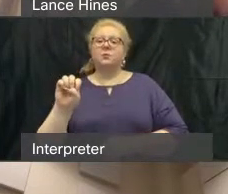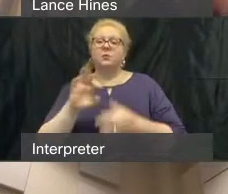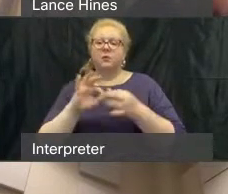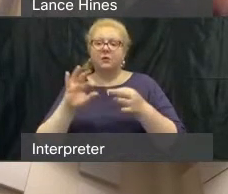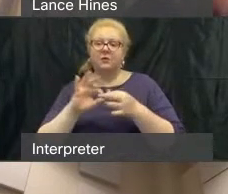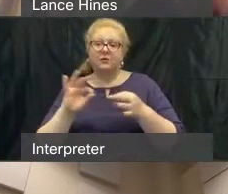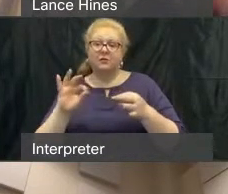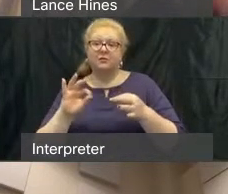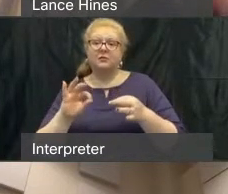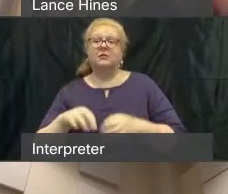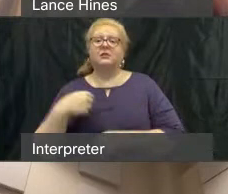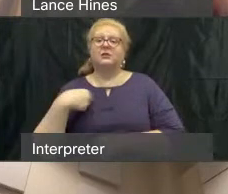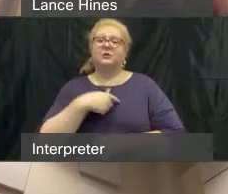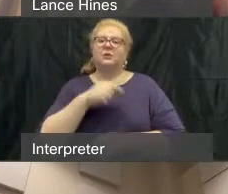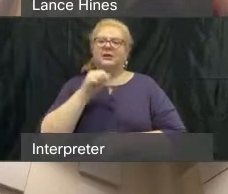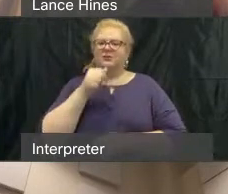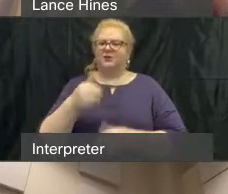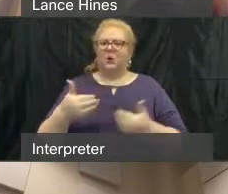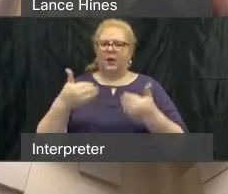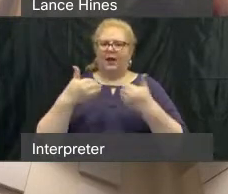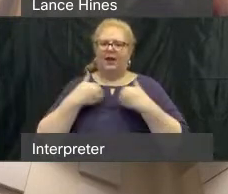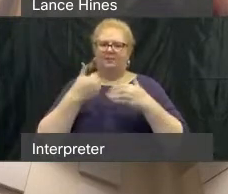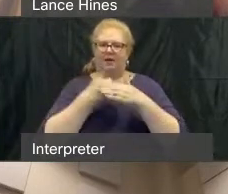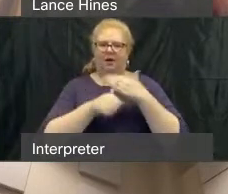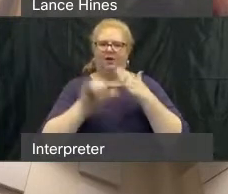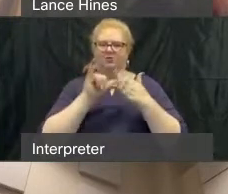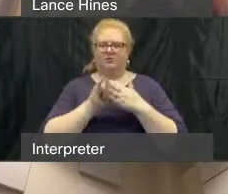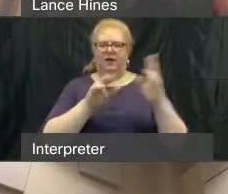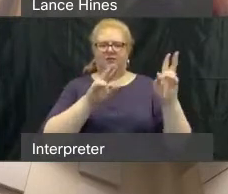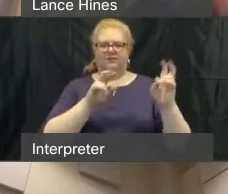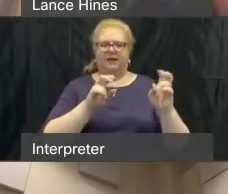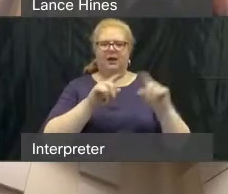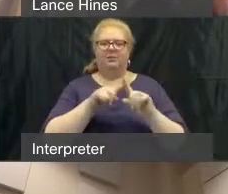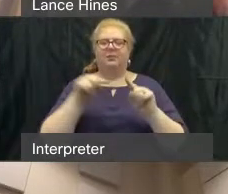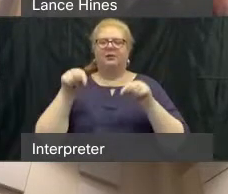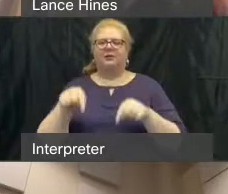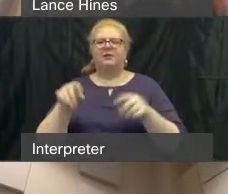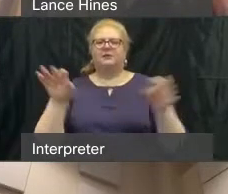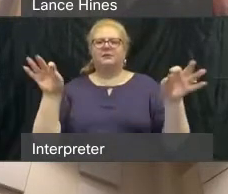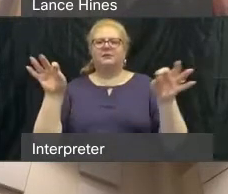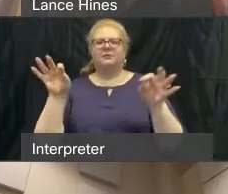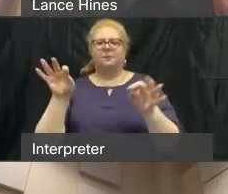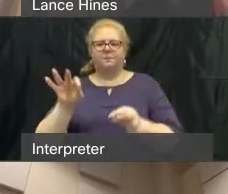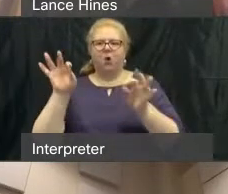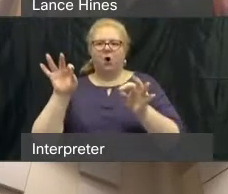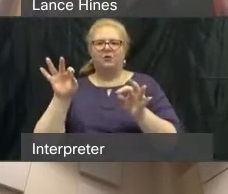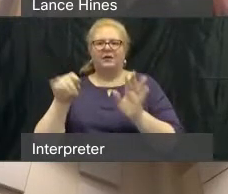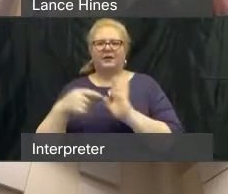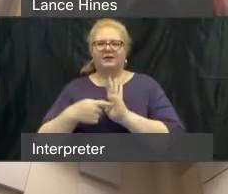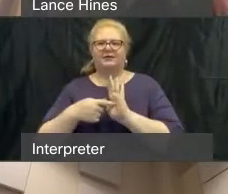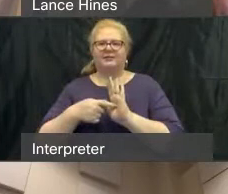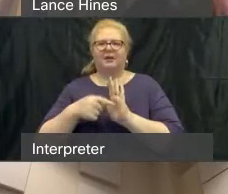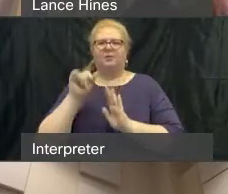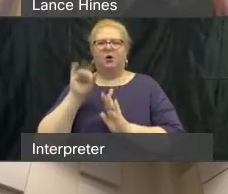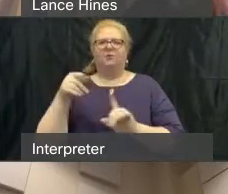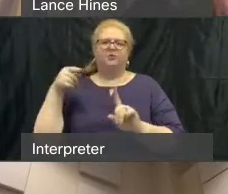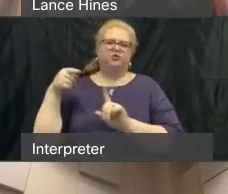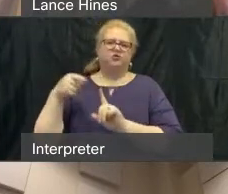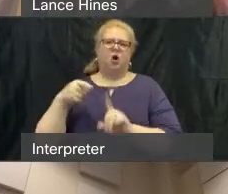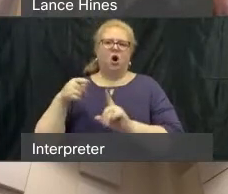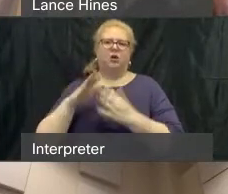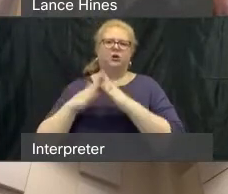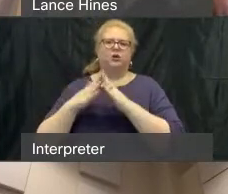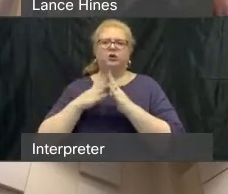we don't have it titled this way, but this is, I think, a perfect example of targeted community development. When we